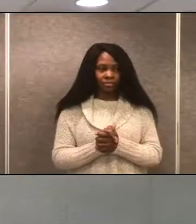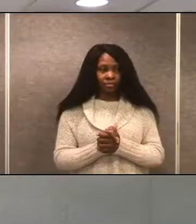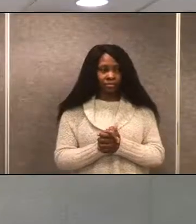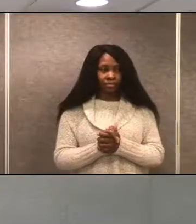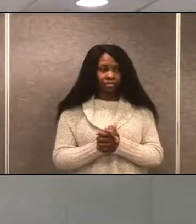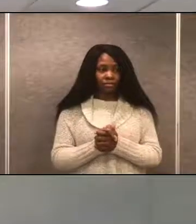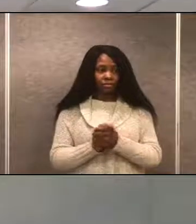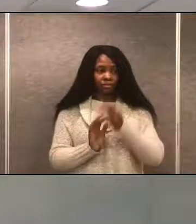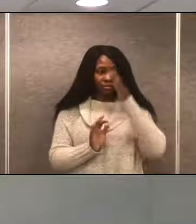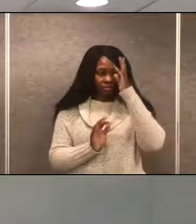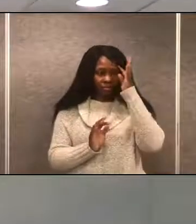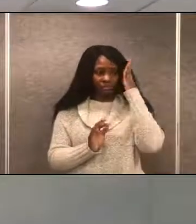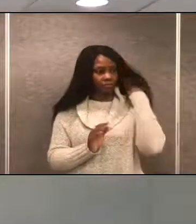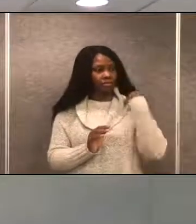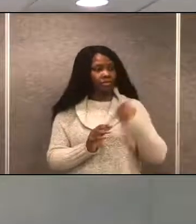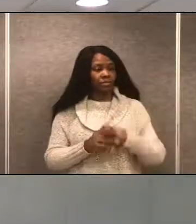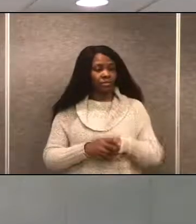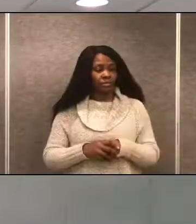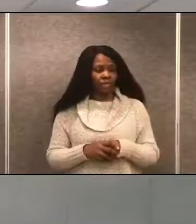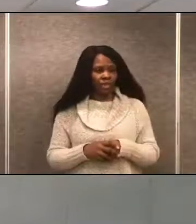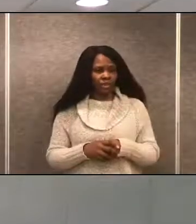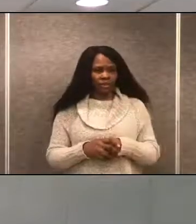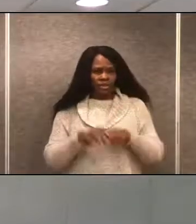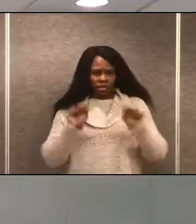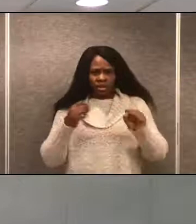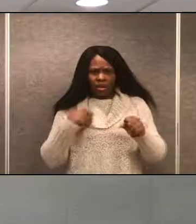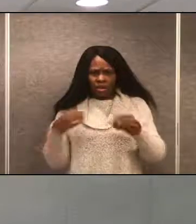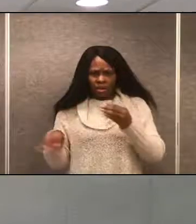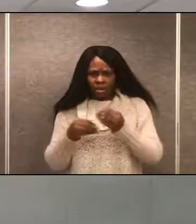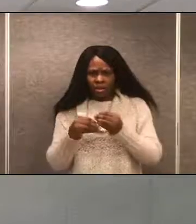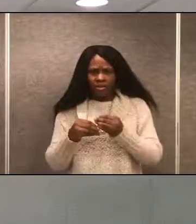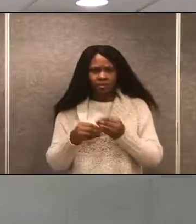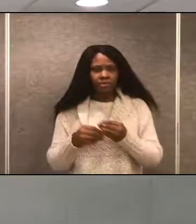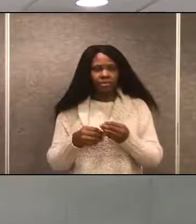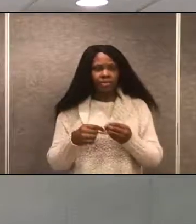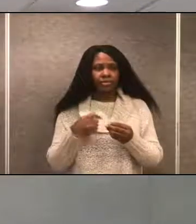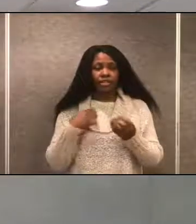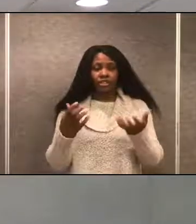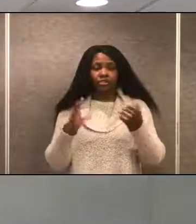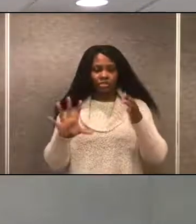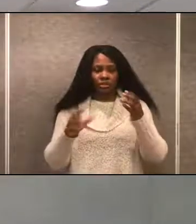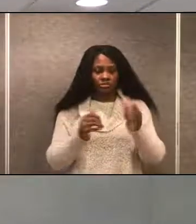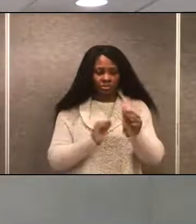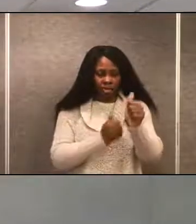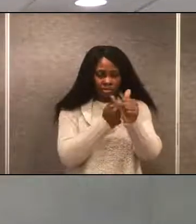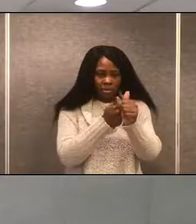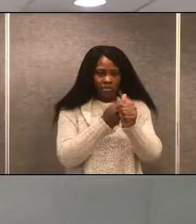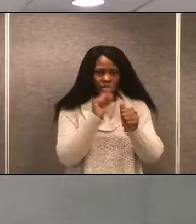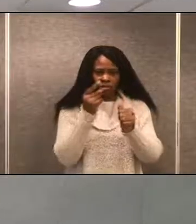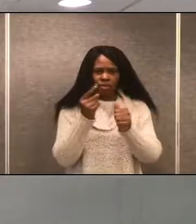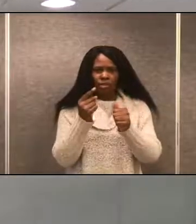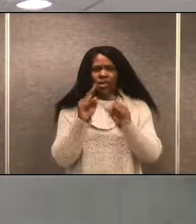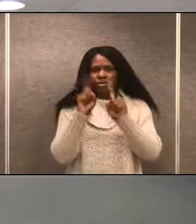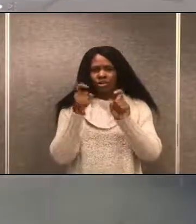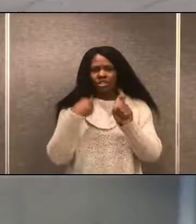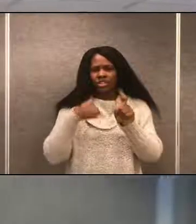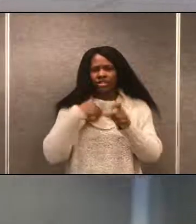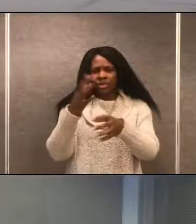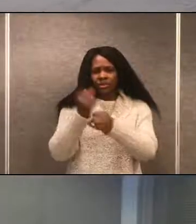Great. Mayor, can I just plug in about Yes, sports? no, anytime. Go So, ahead. Mayor, I just wanted to really give you an update because one of the questions that comes up a lot of times is